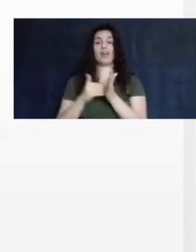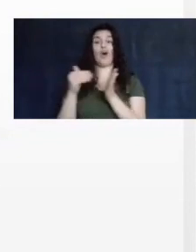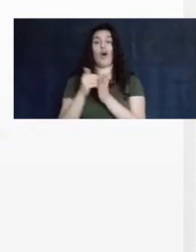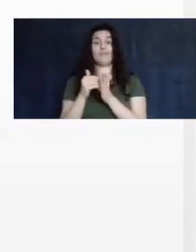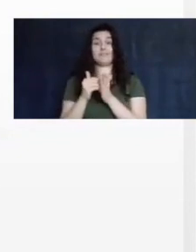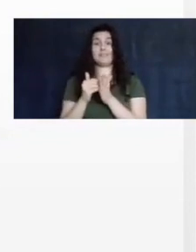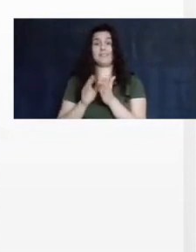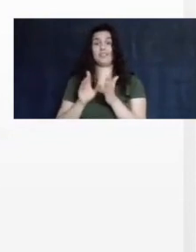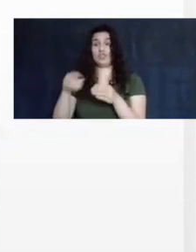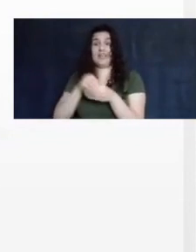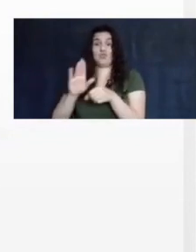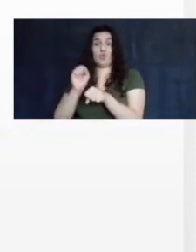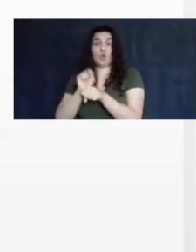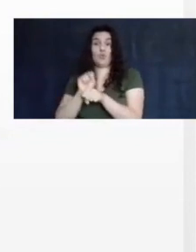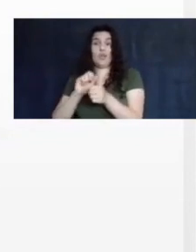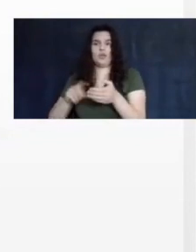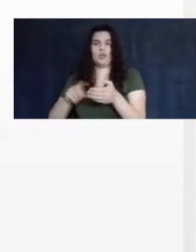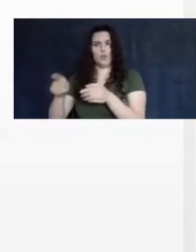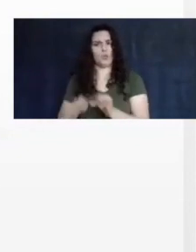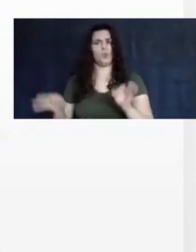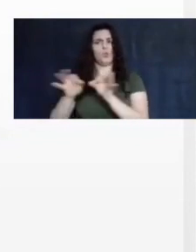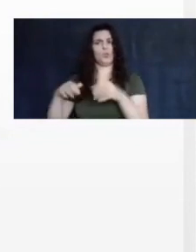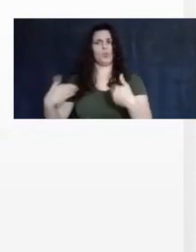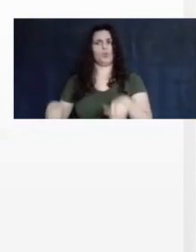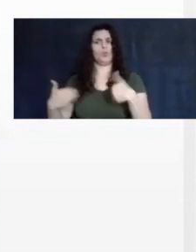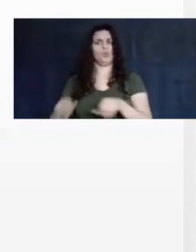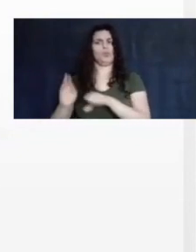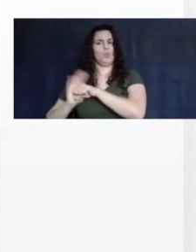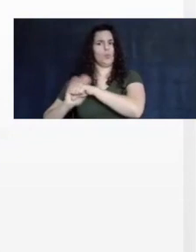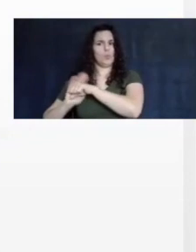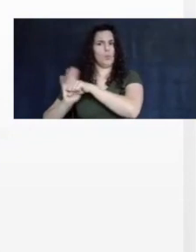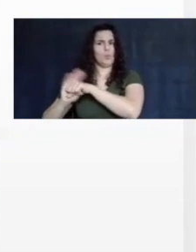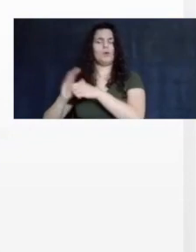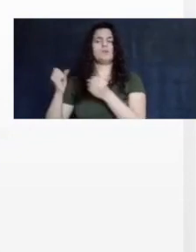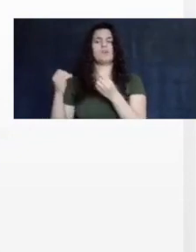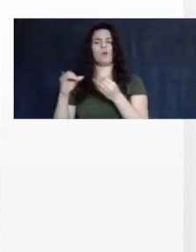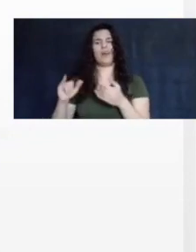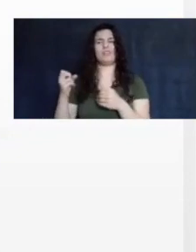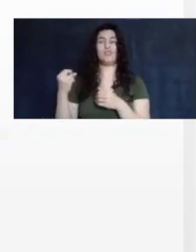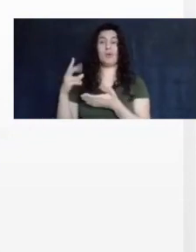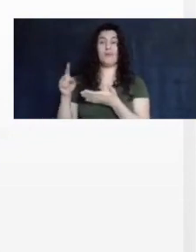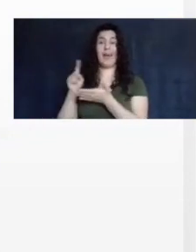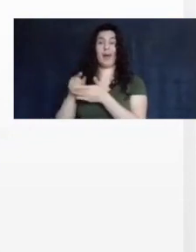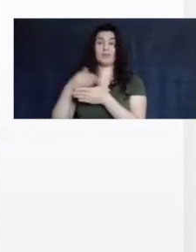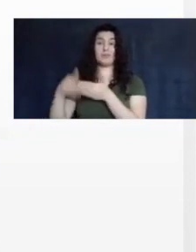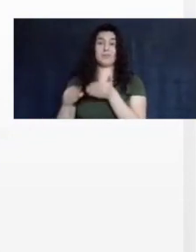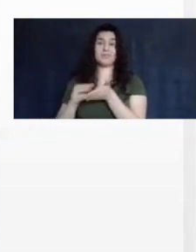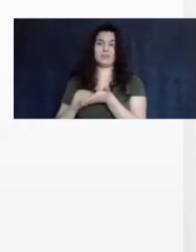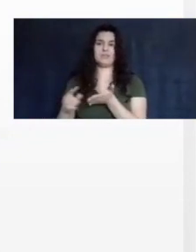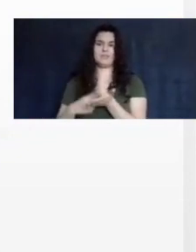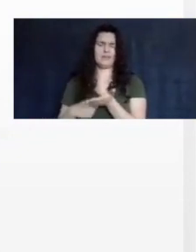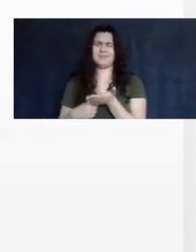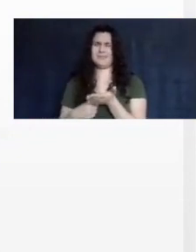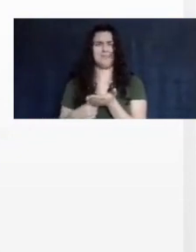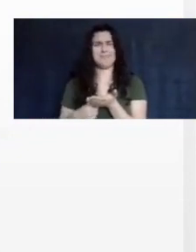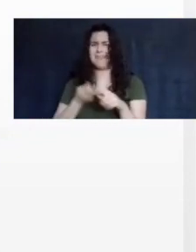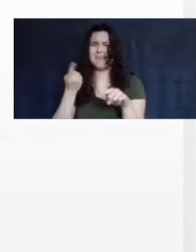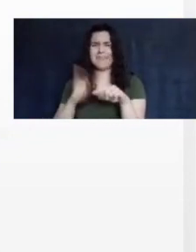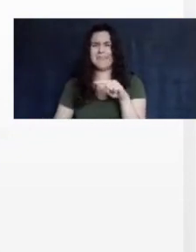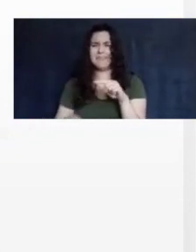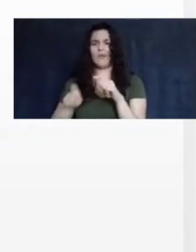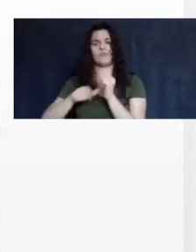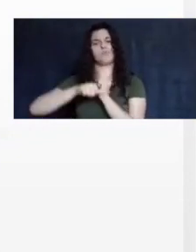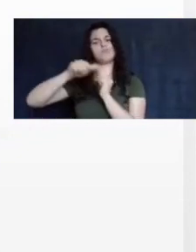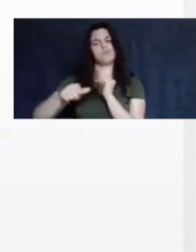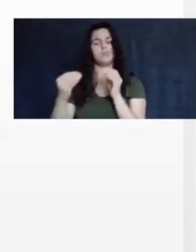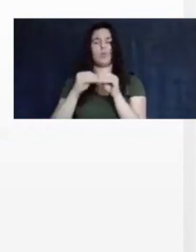career where you're very busy. So to complete the dissertation in those 12 hours is sometimes not realistic, and it takes a little bit longer. And that's